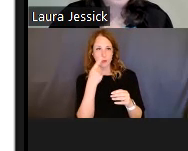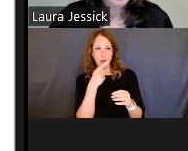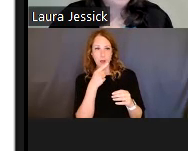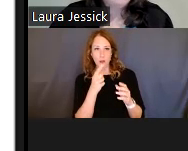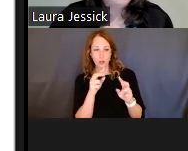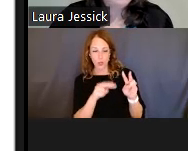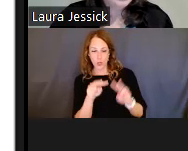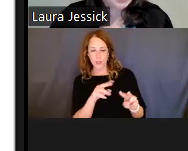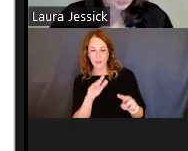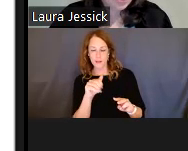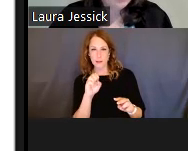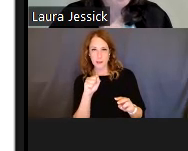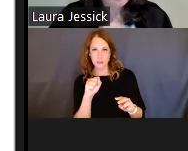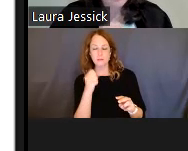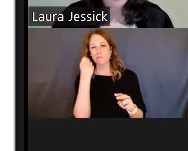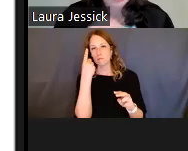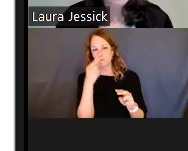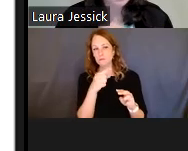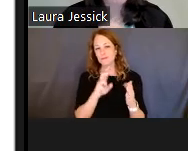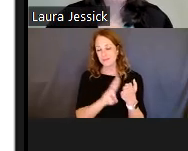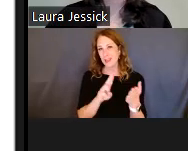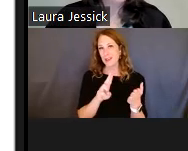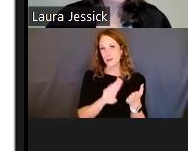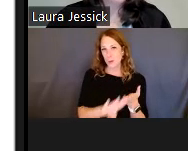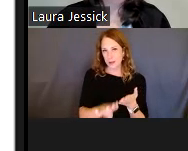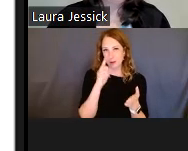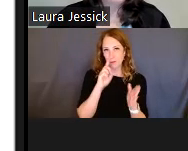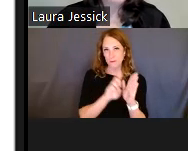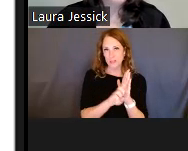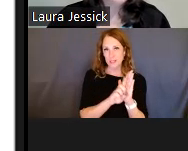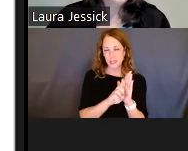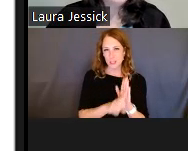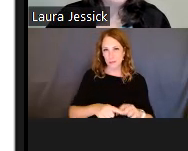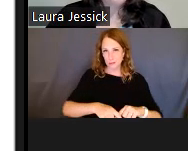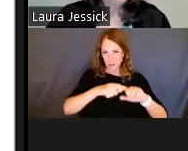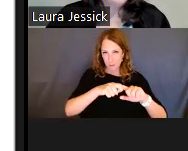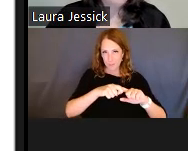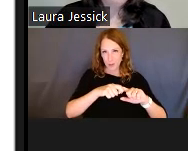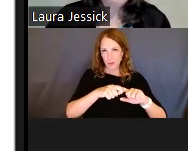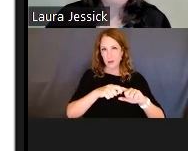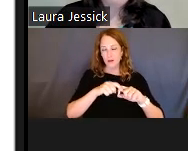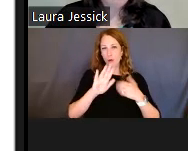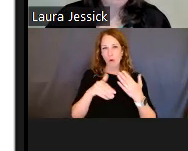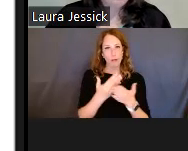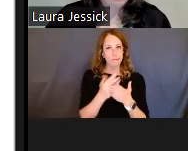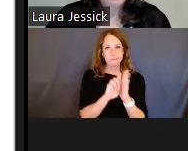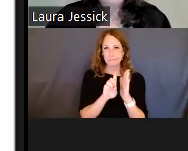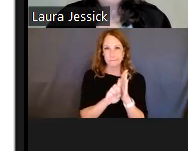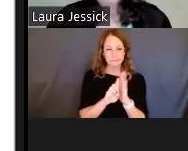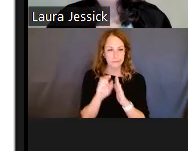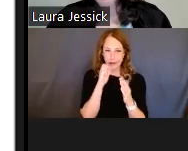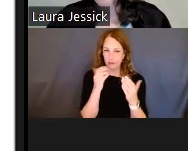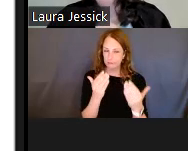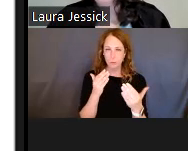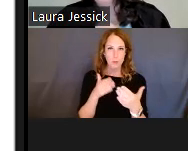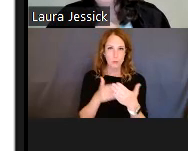that they signed a waiver of investigation to stop all investigative proceedings and, not move forward with